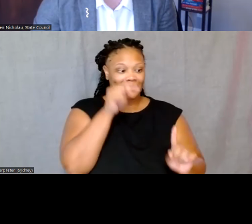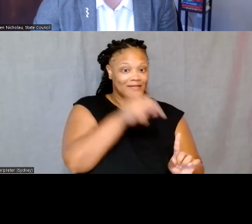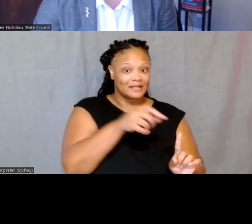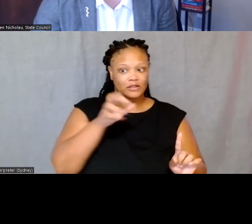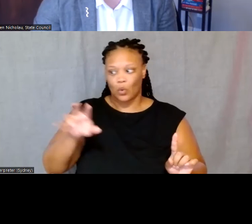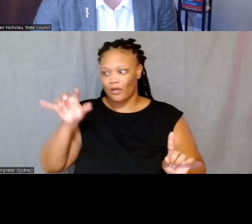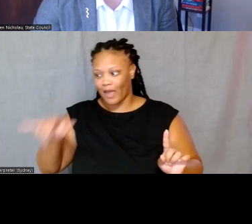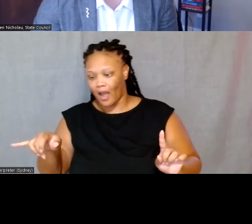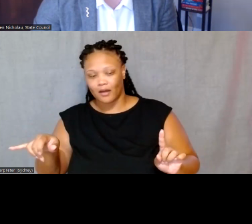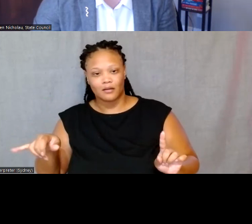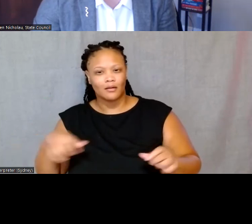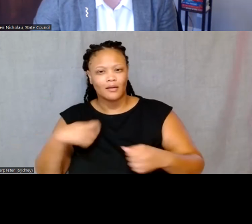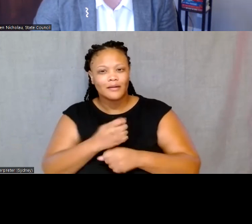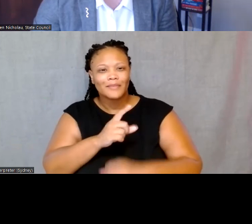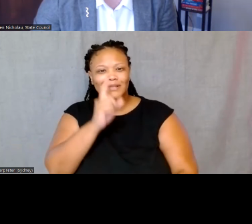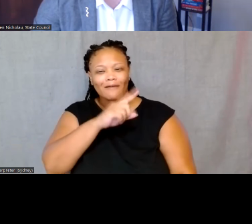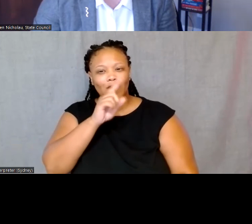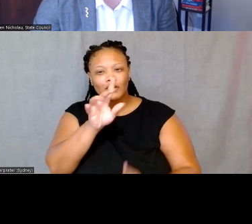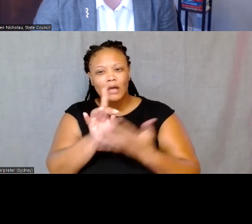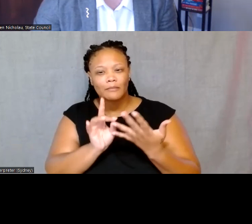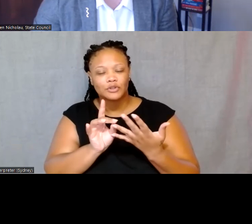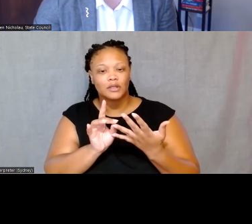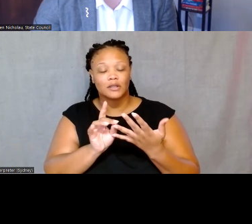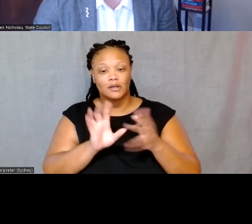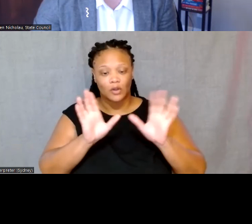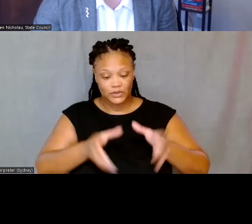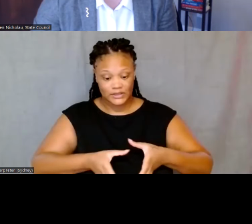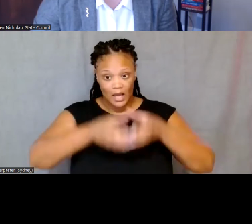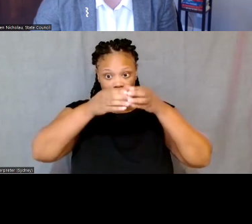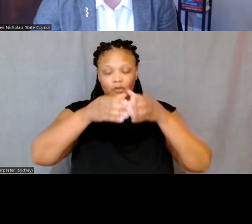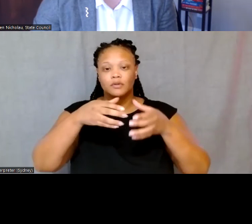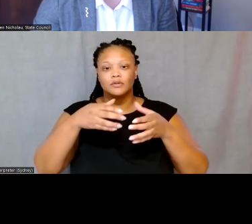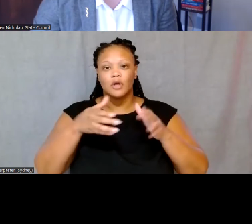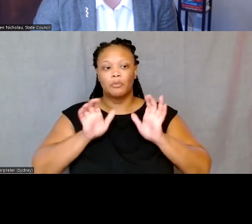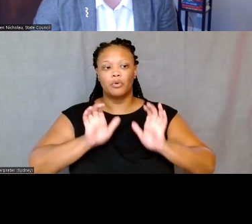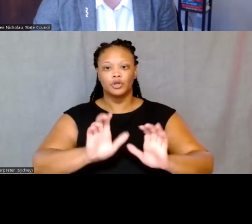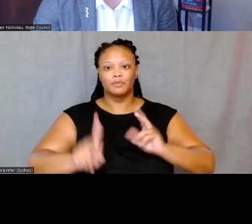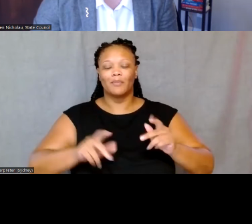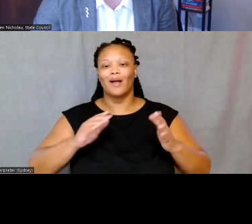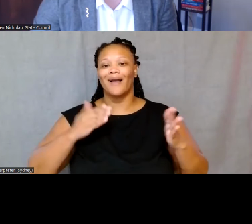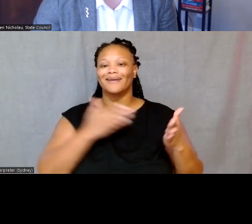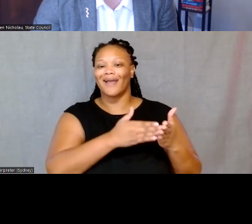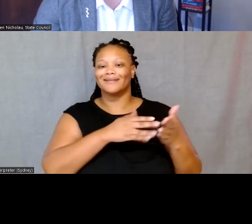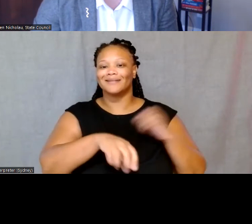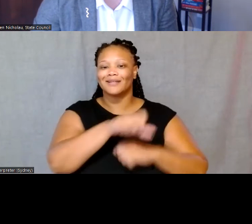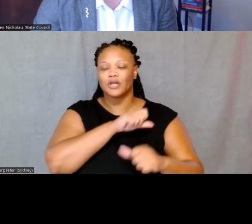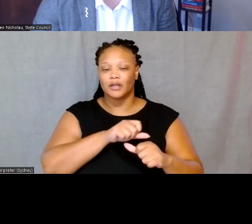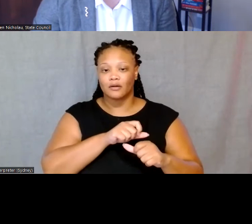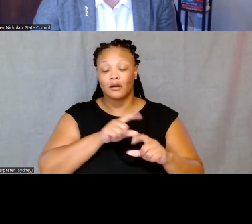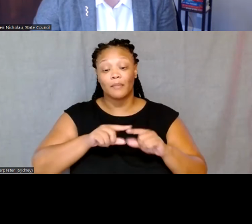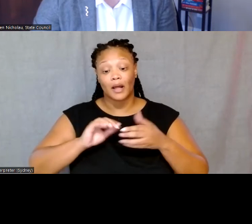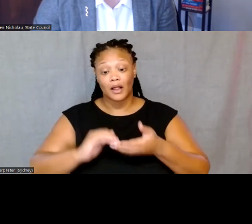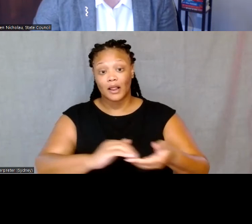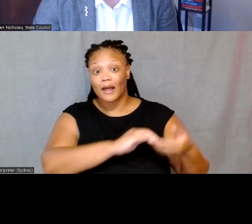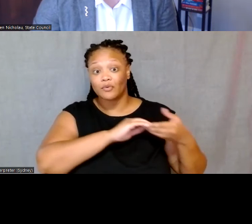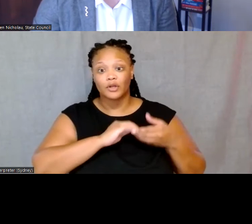option. Silos push people against each other, whereas collaboration brings us all to the table fighting